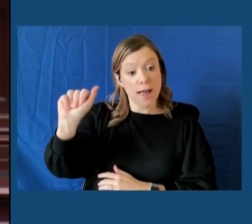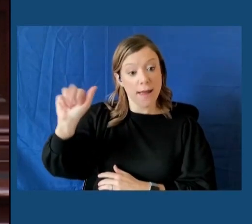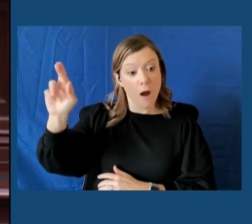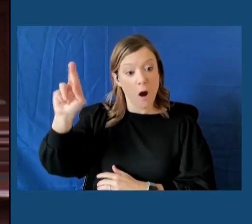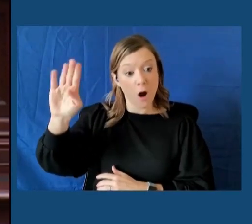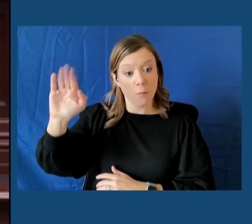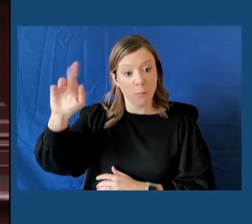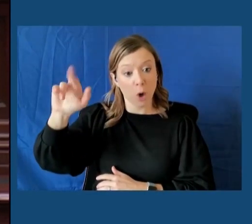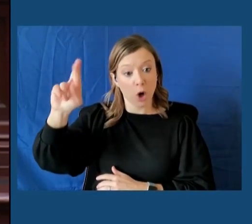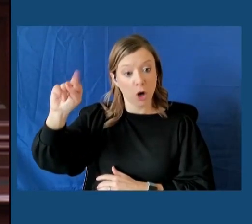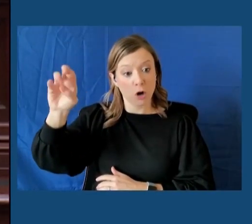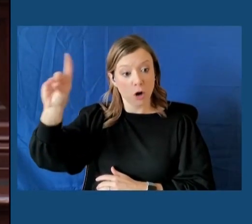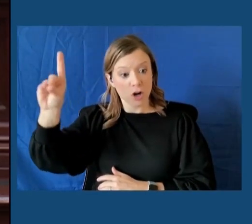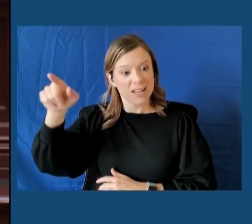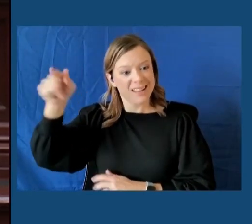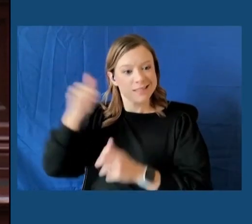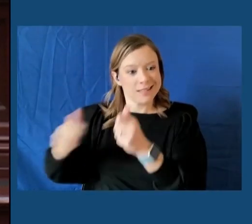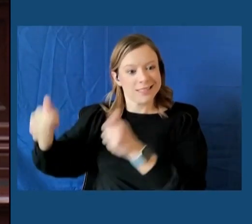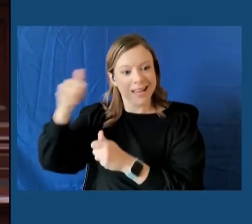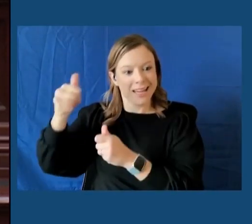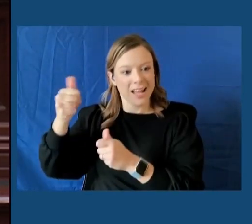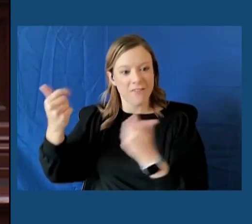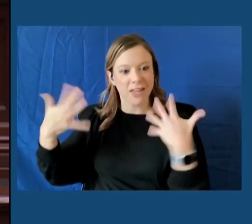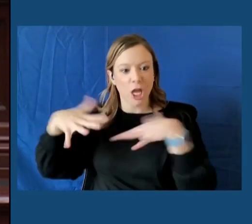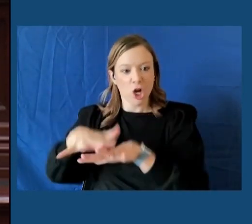of our Executive Interfaith Council.